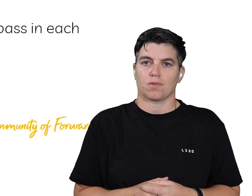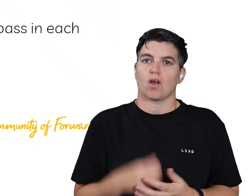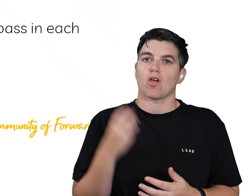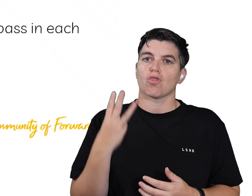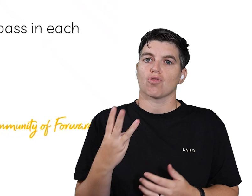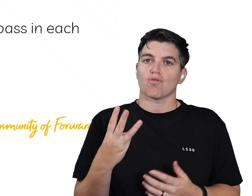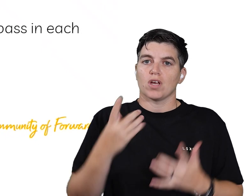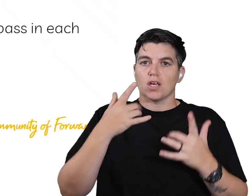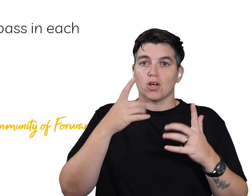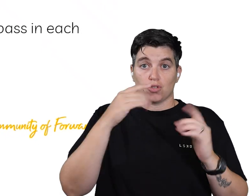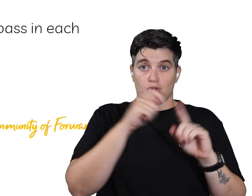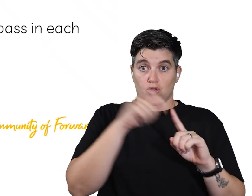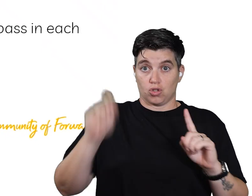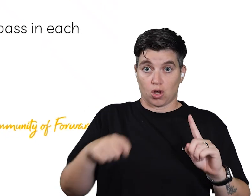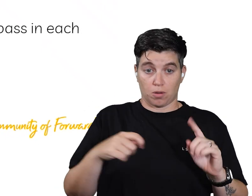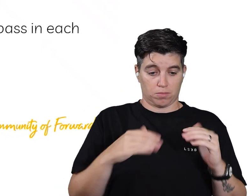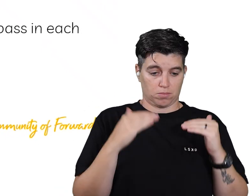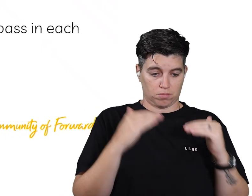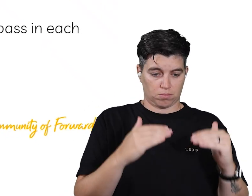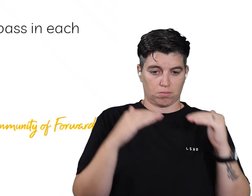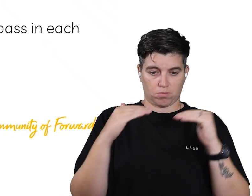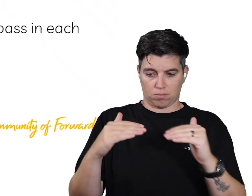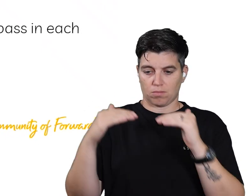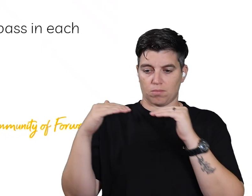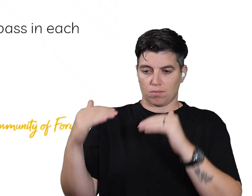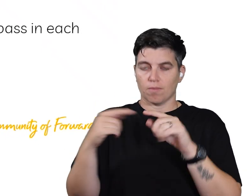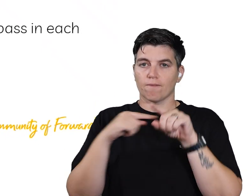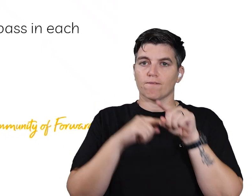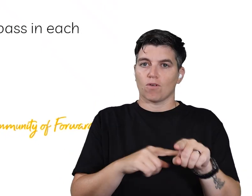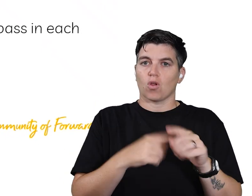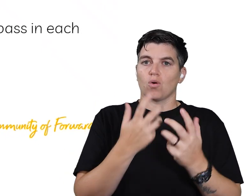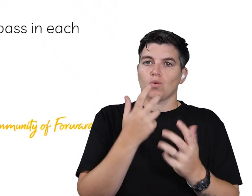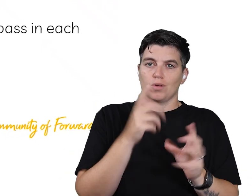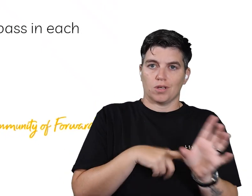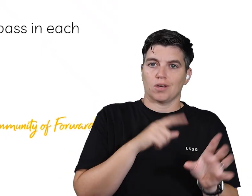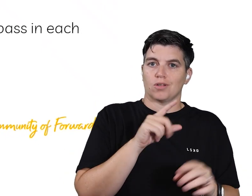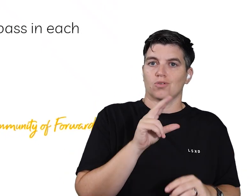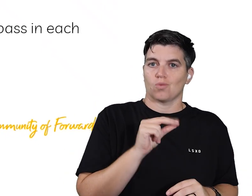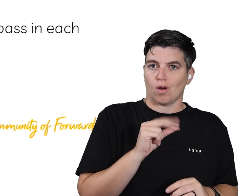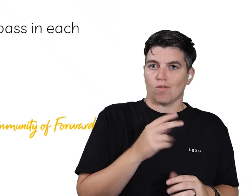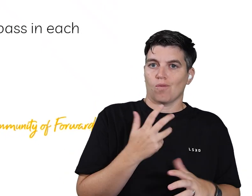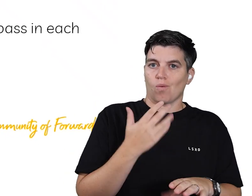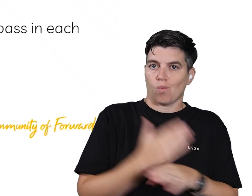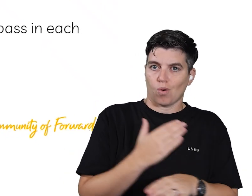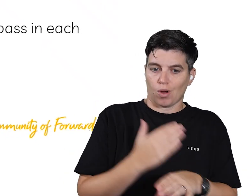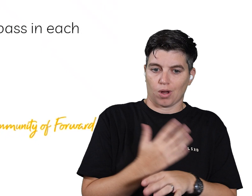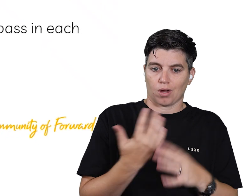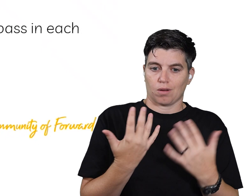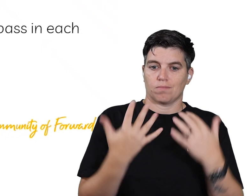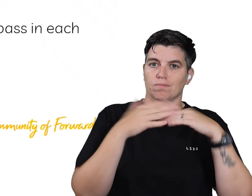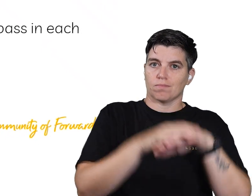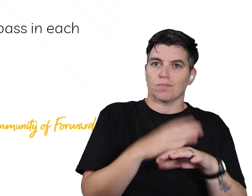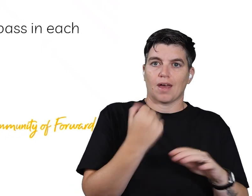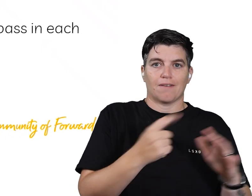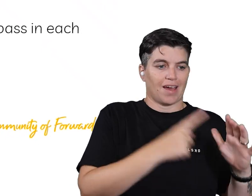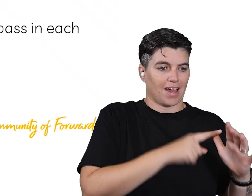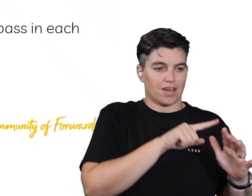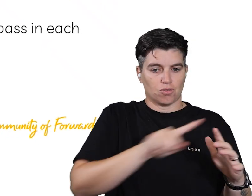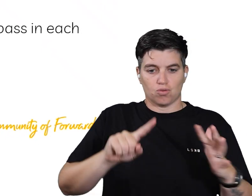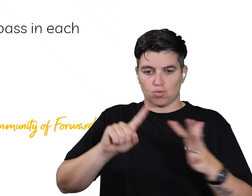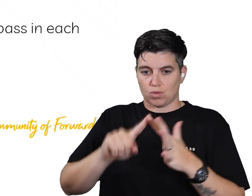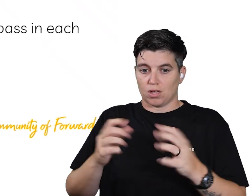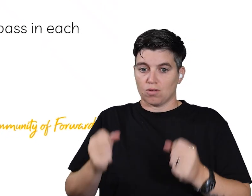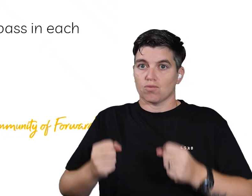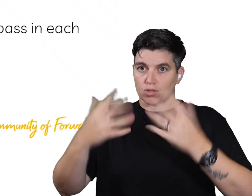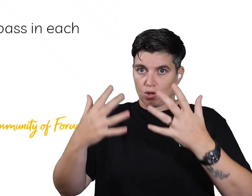assessment and reporting aligned with Year 12, including A to E results in conjunction with marks for the first time. They